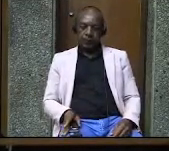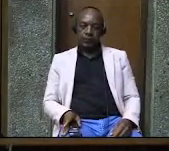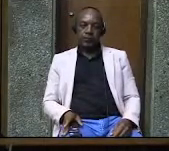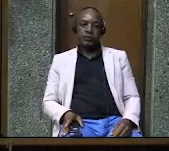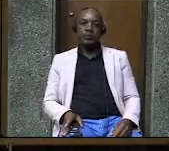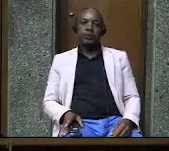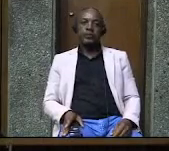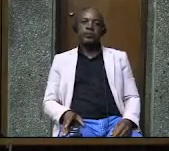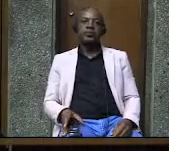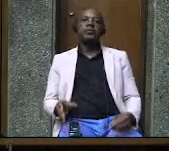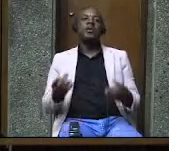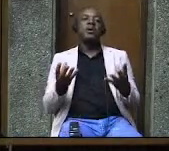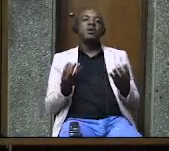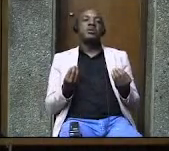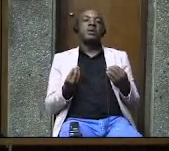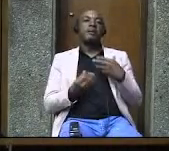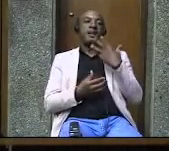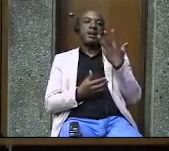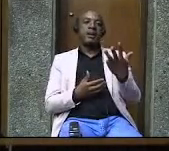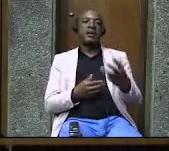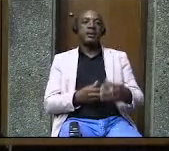Thank you, number 9.